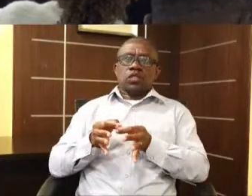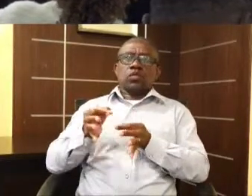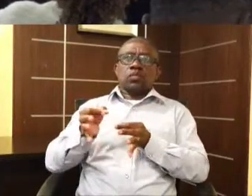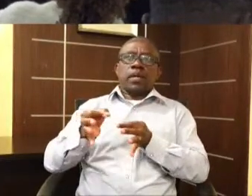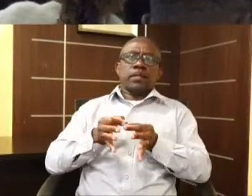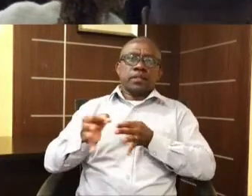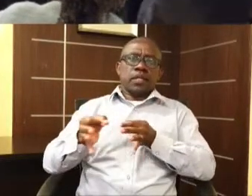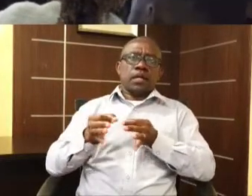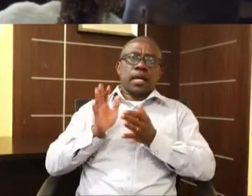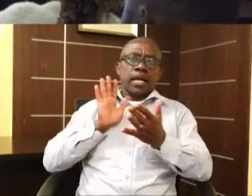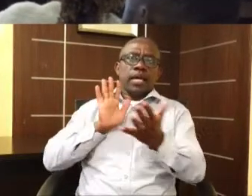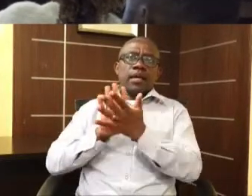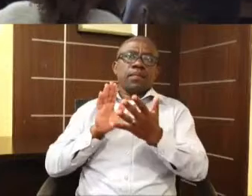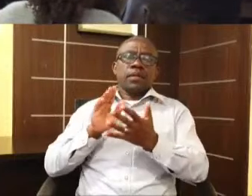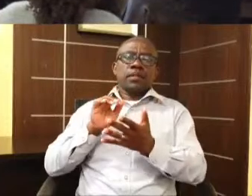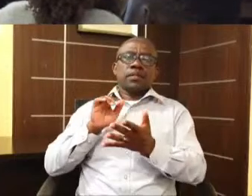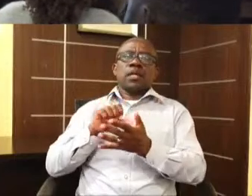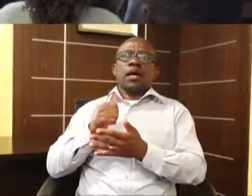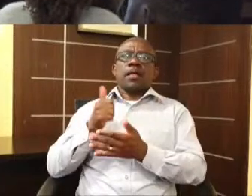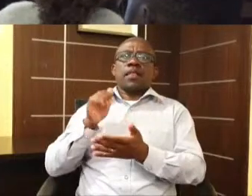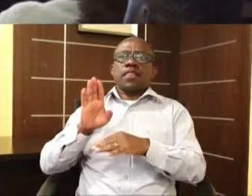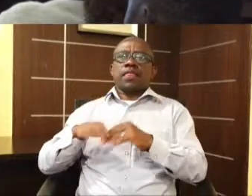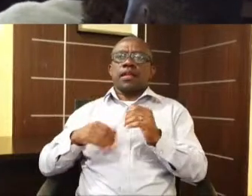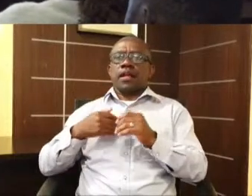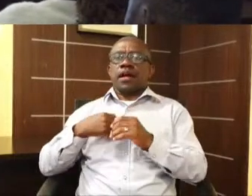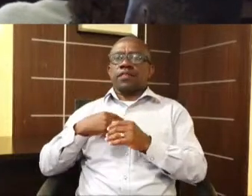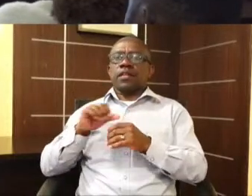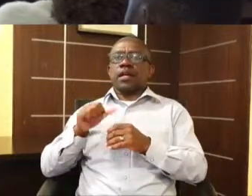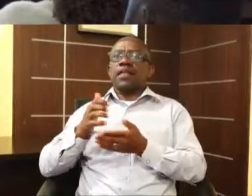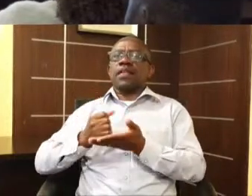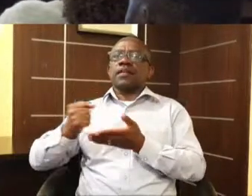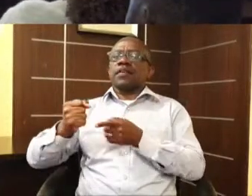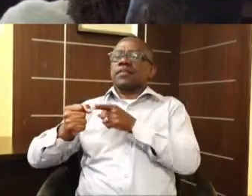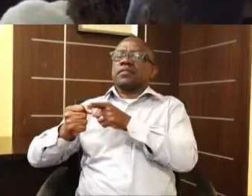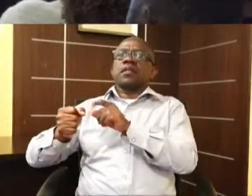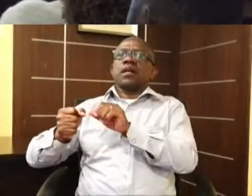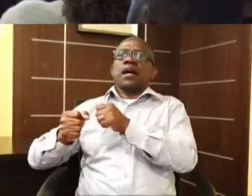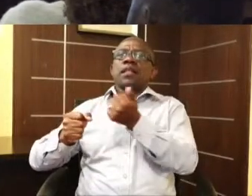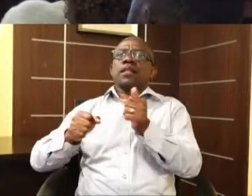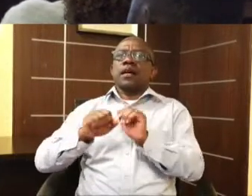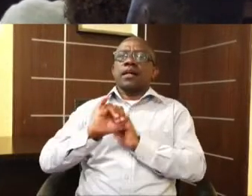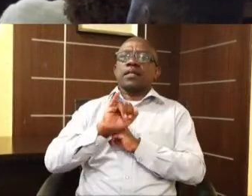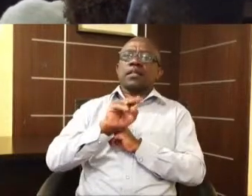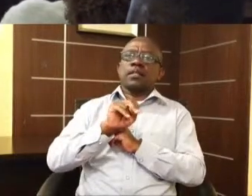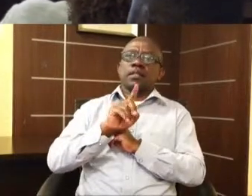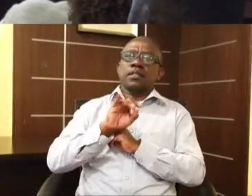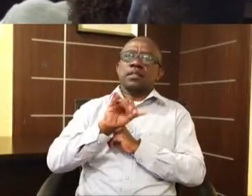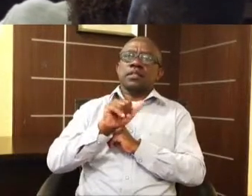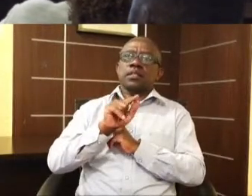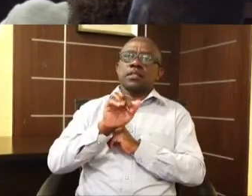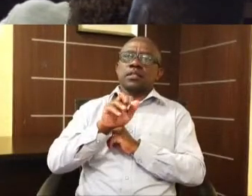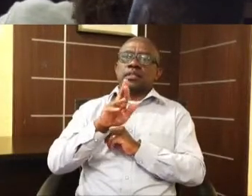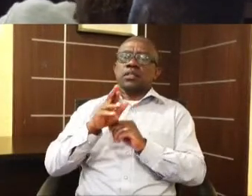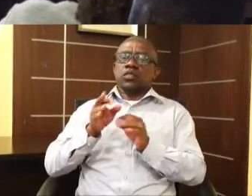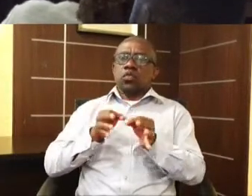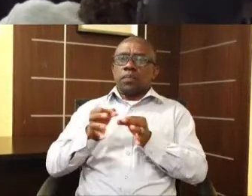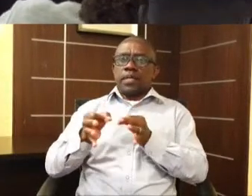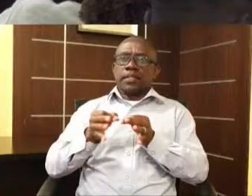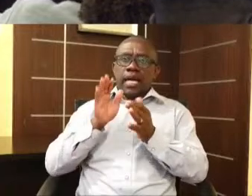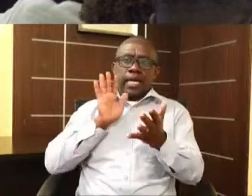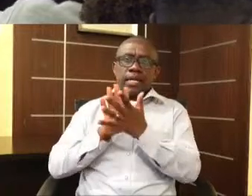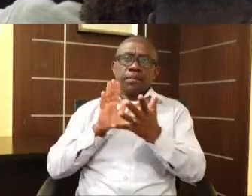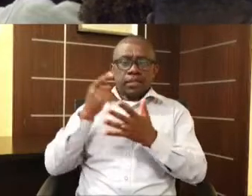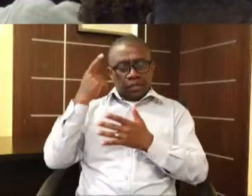of other than just referring? What else which other indicator do you use to measure your impact for the Ask